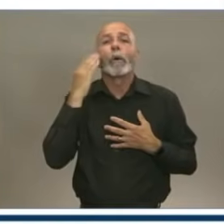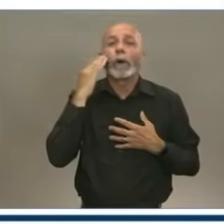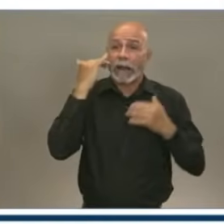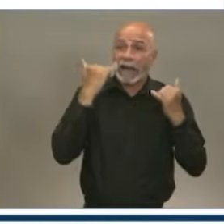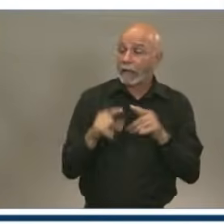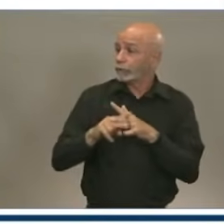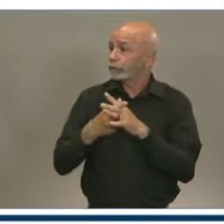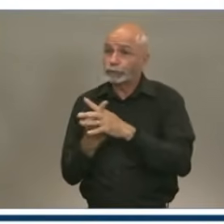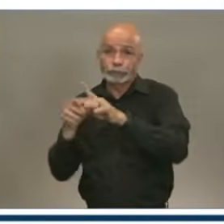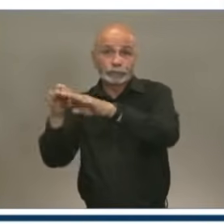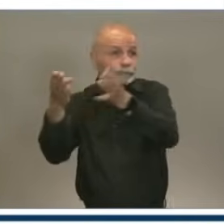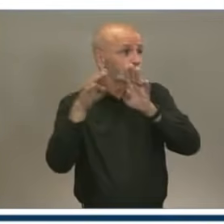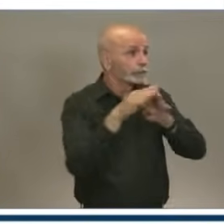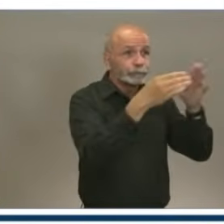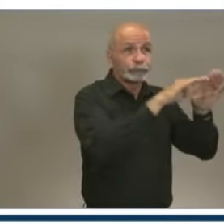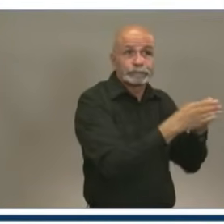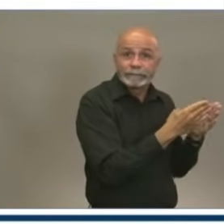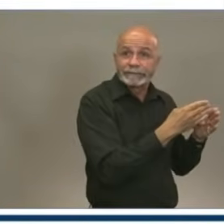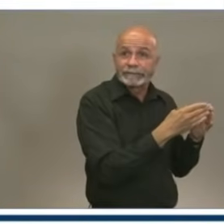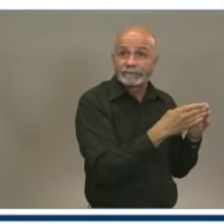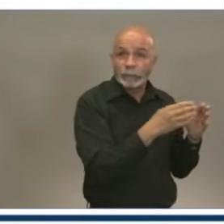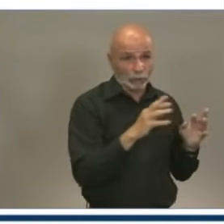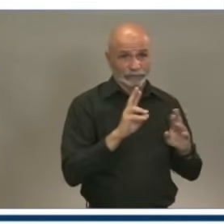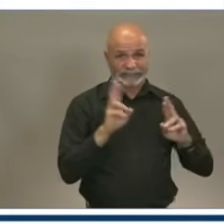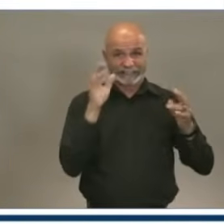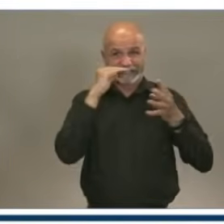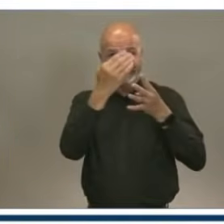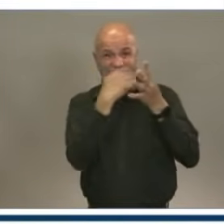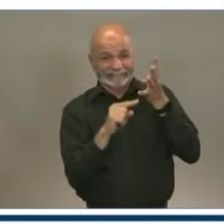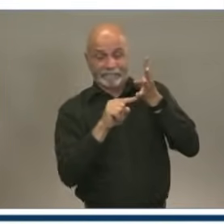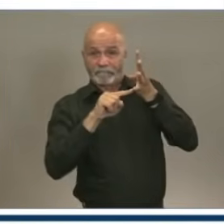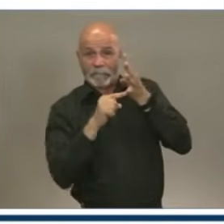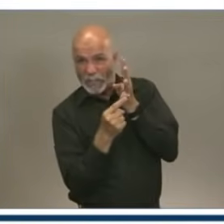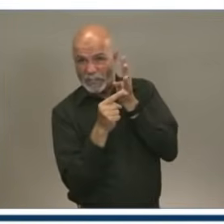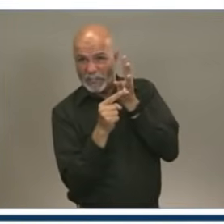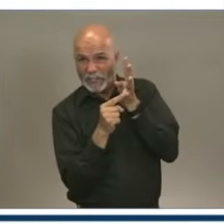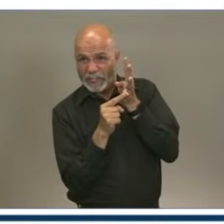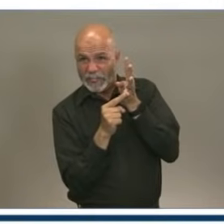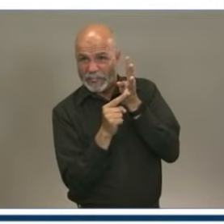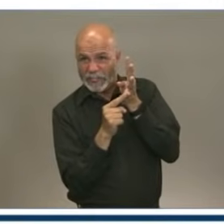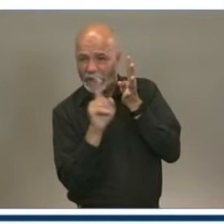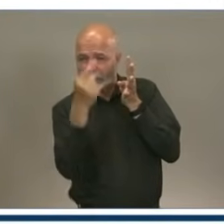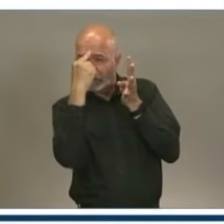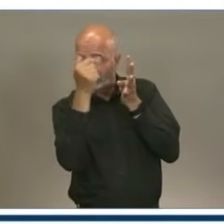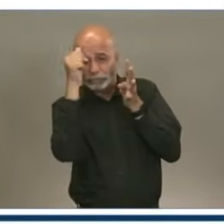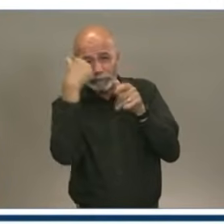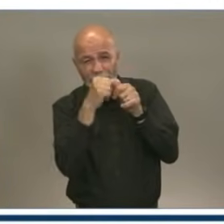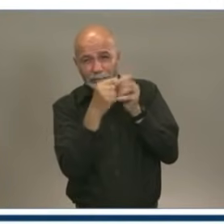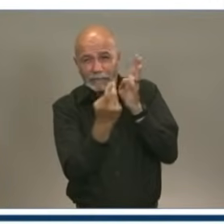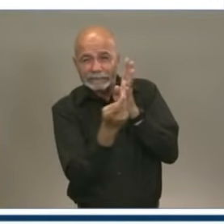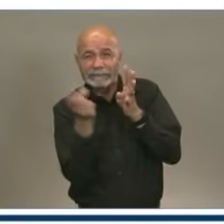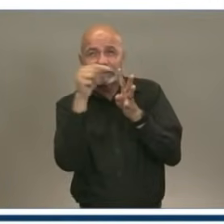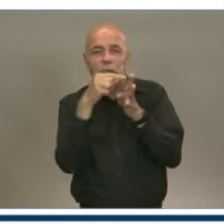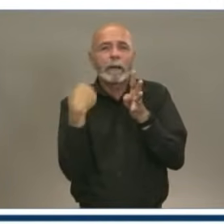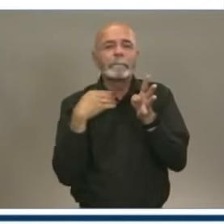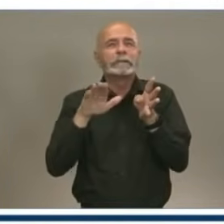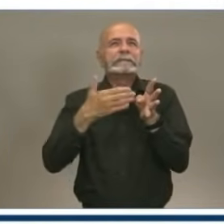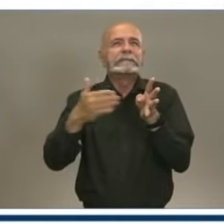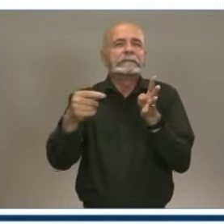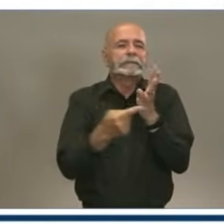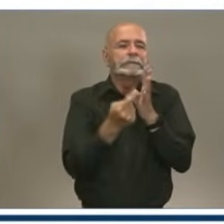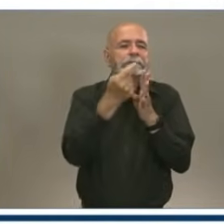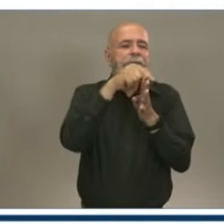prepare for the fourth phase, we cannot forget the lives lost and hardships felt. COVID has taken its toll. But if we